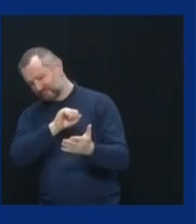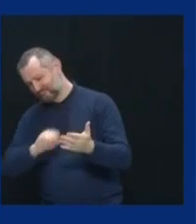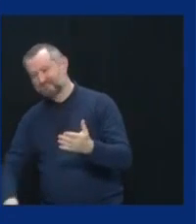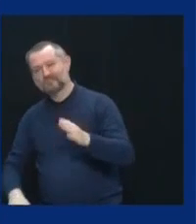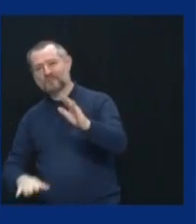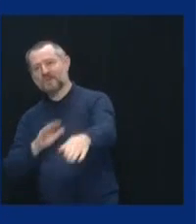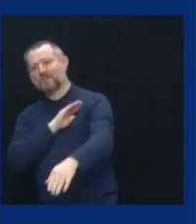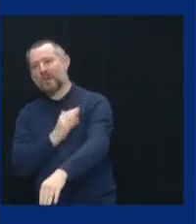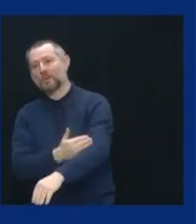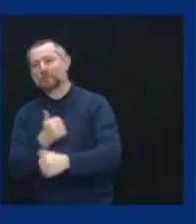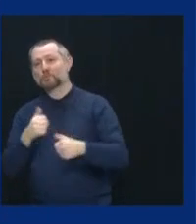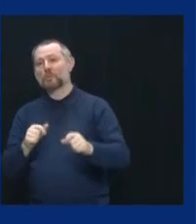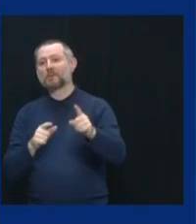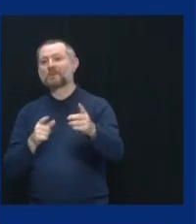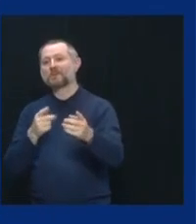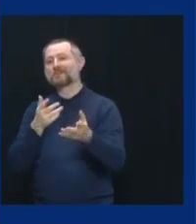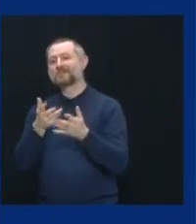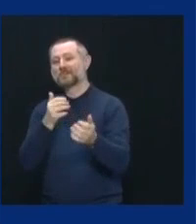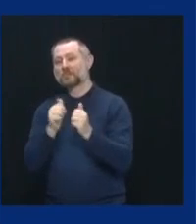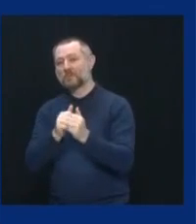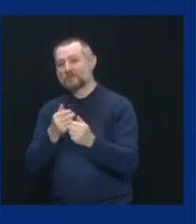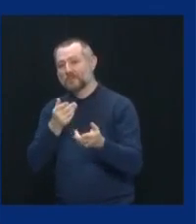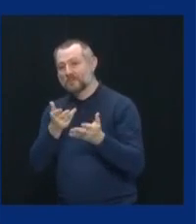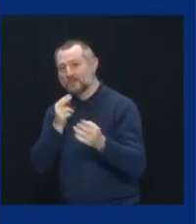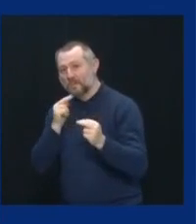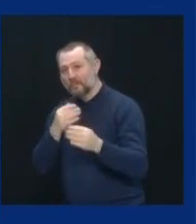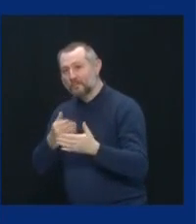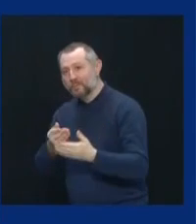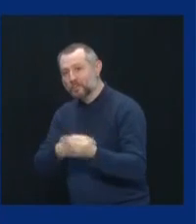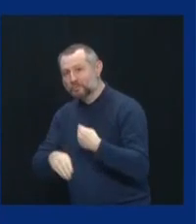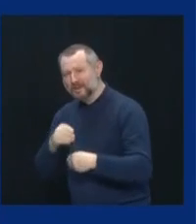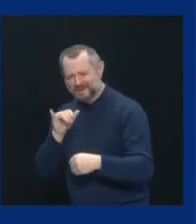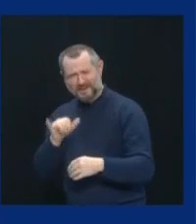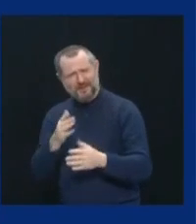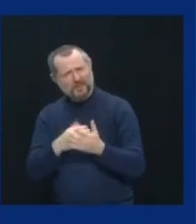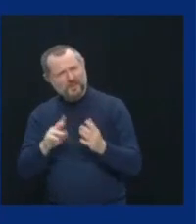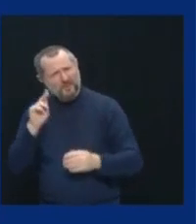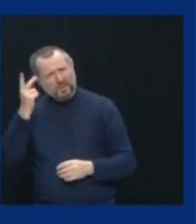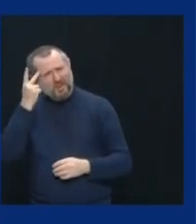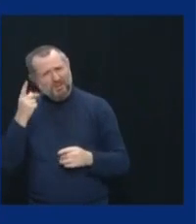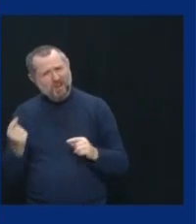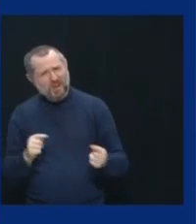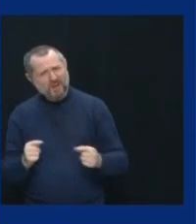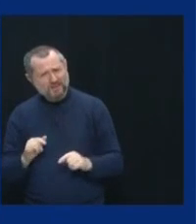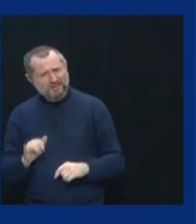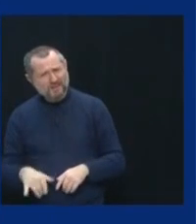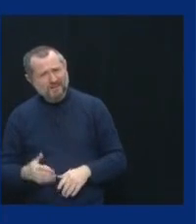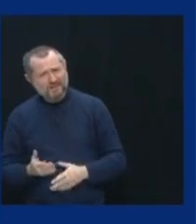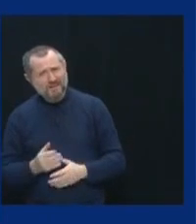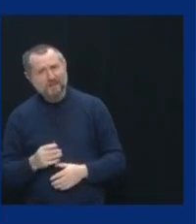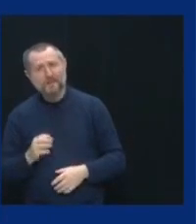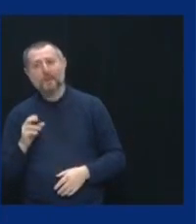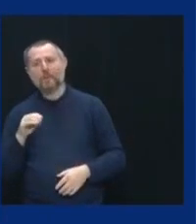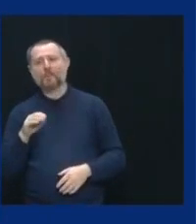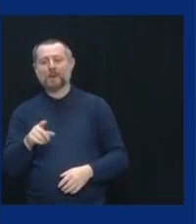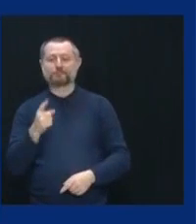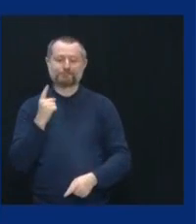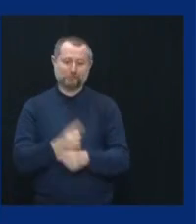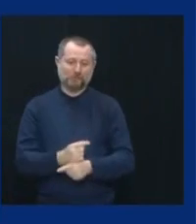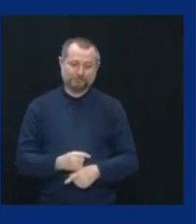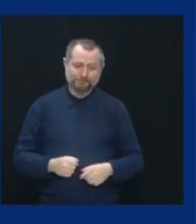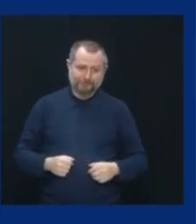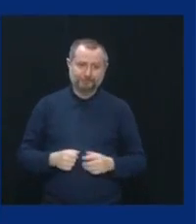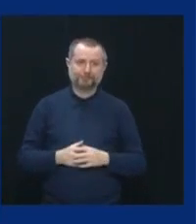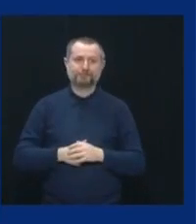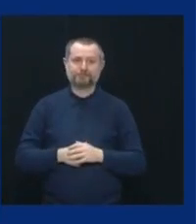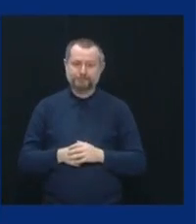budget. I mean, talk about raw politics. That seems to smack of it. Yeah, 2 things.